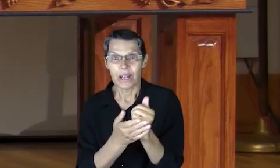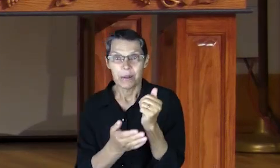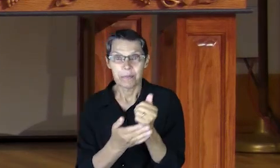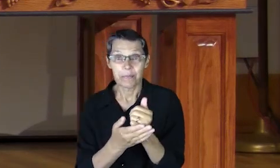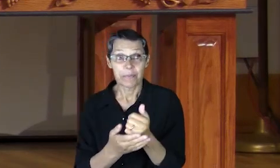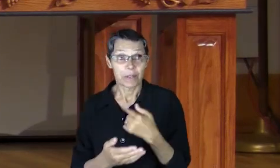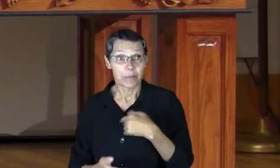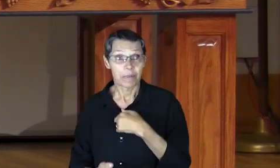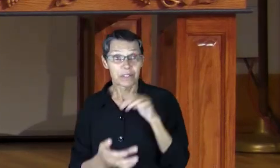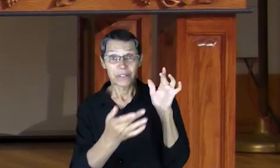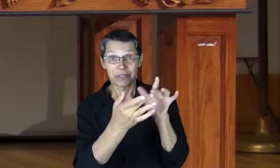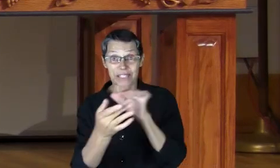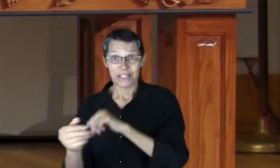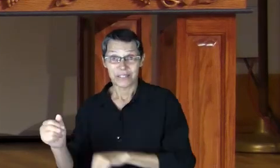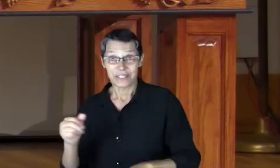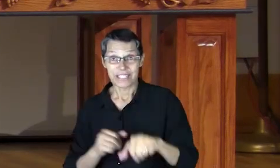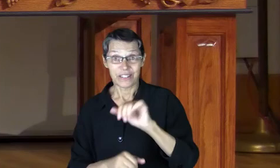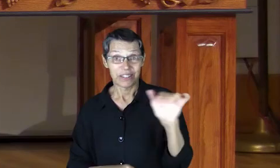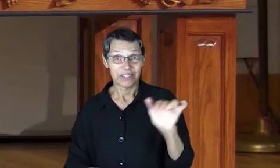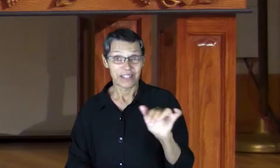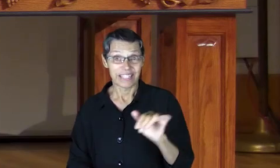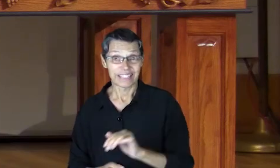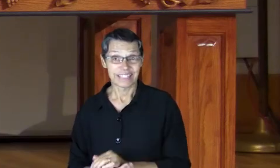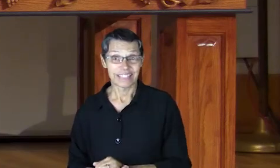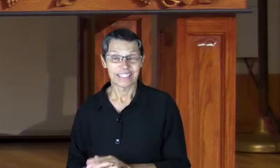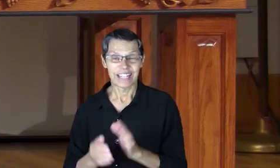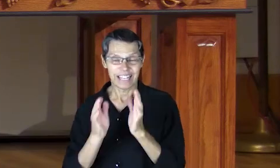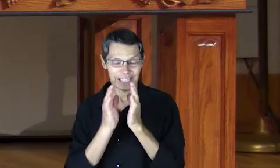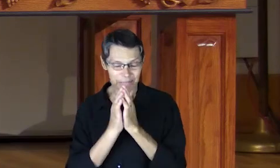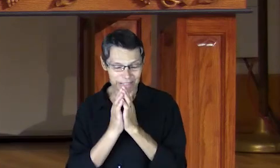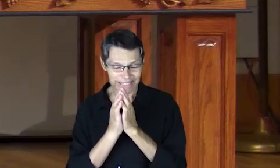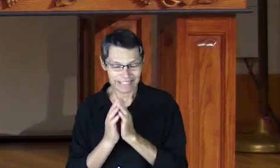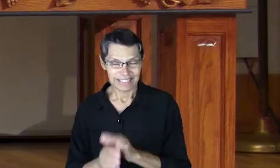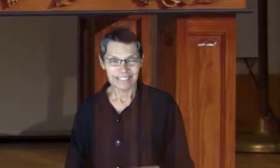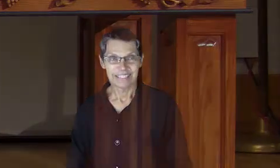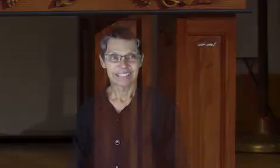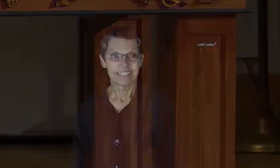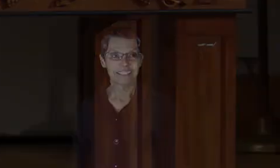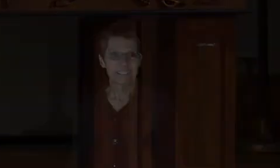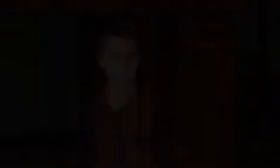May we reach out to one another as well. Amen.